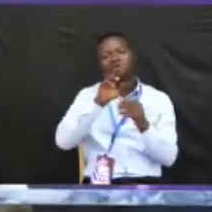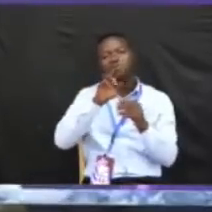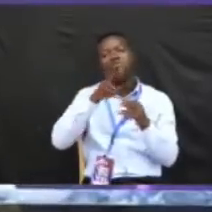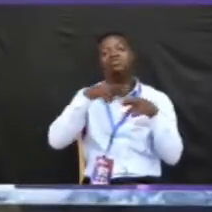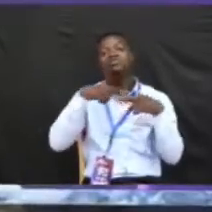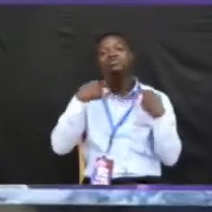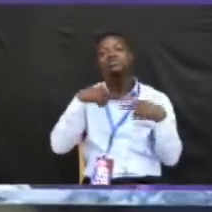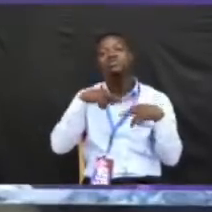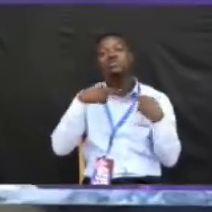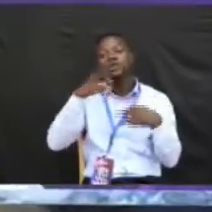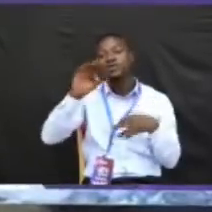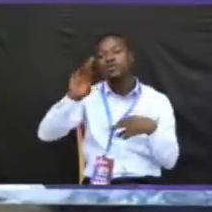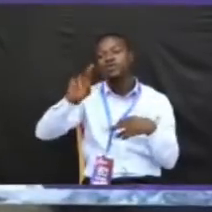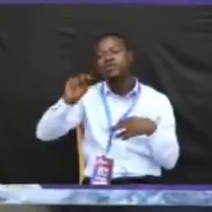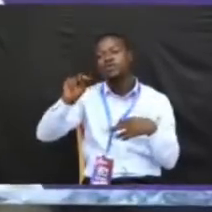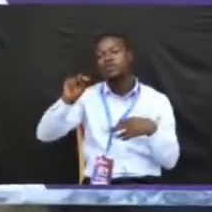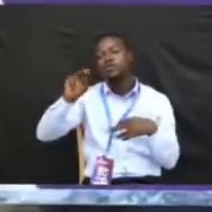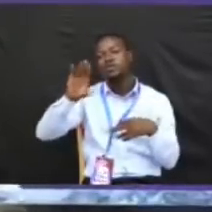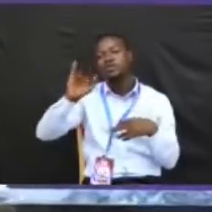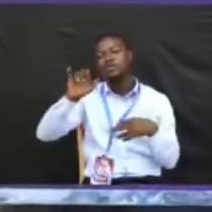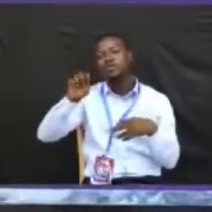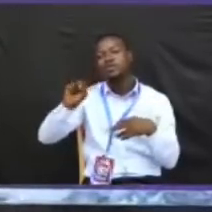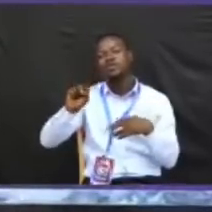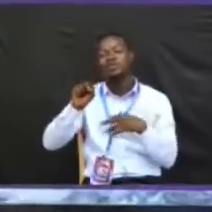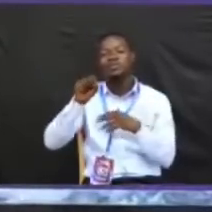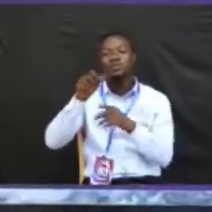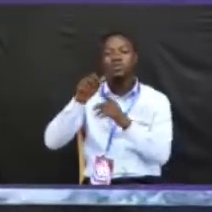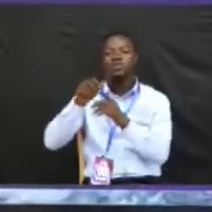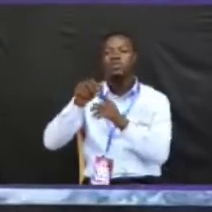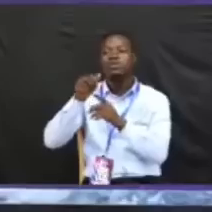Overseer, Fourquare Gospel Church.